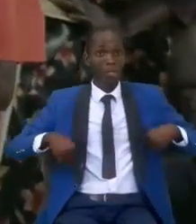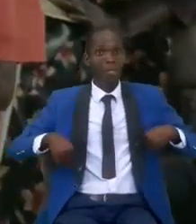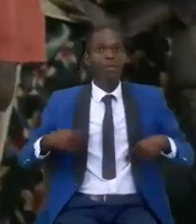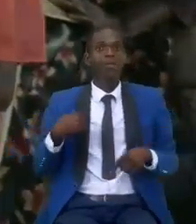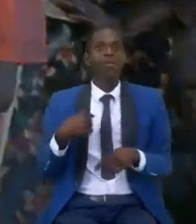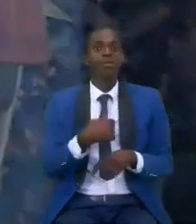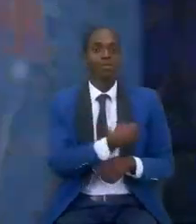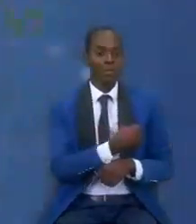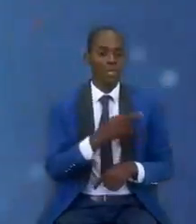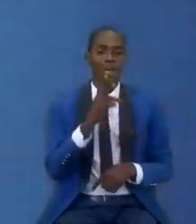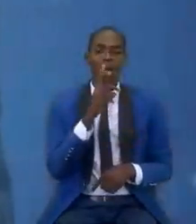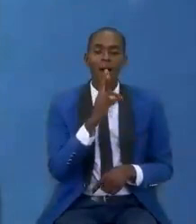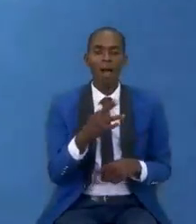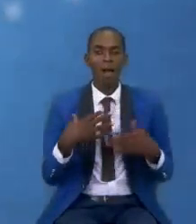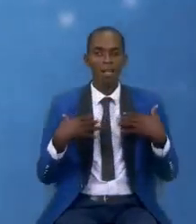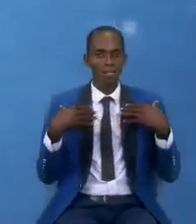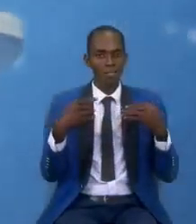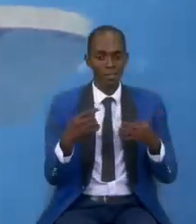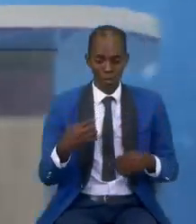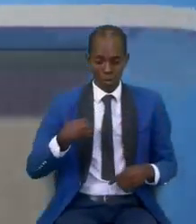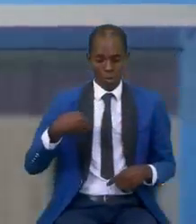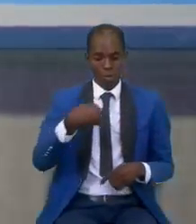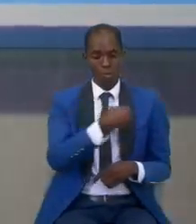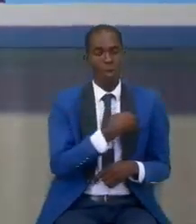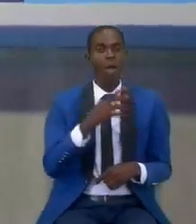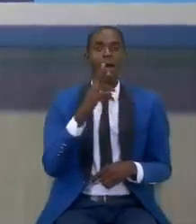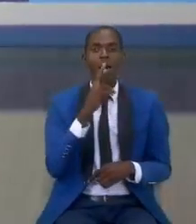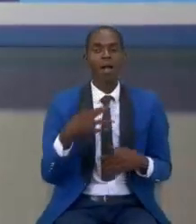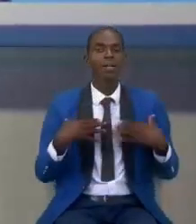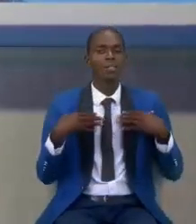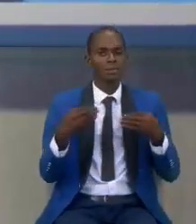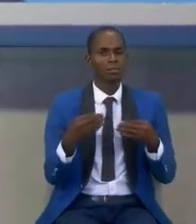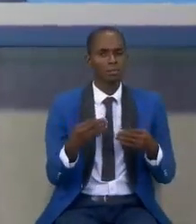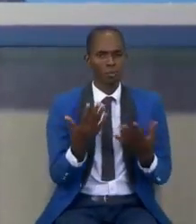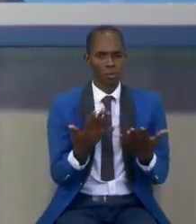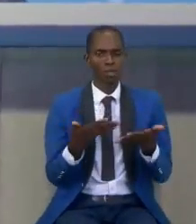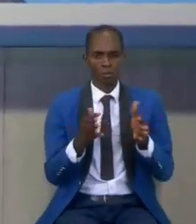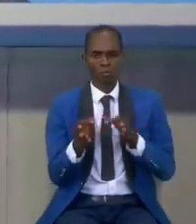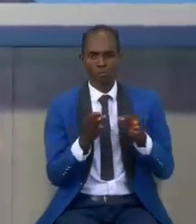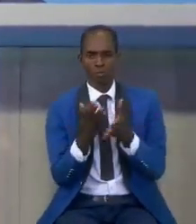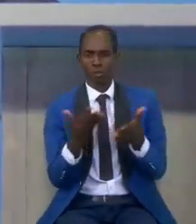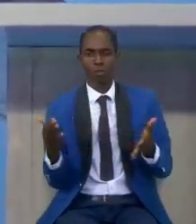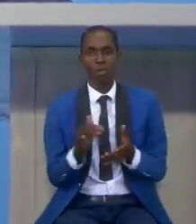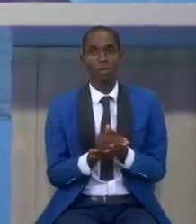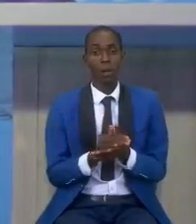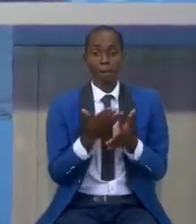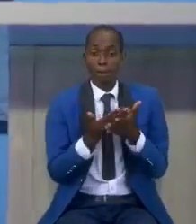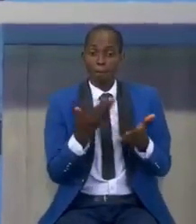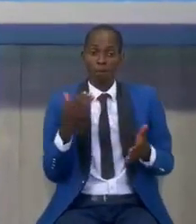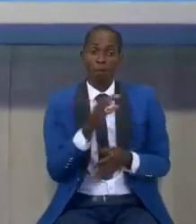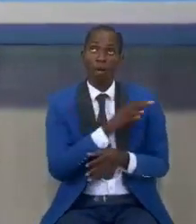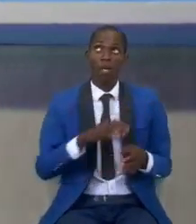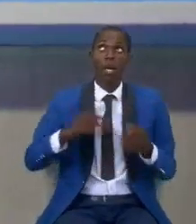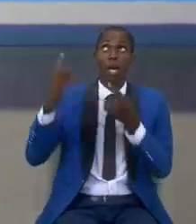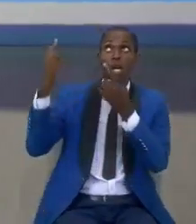Let me tell you something. Before Christ came, Isaiah knew that Christ was coming. You know,